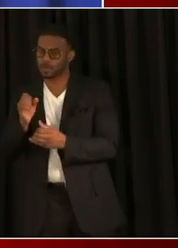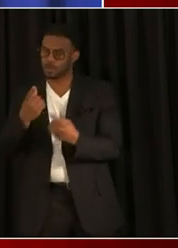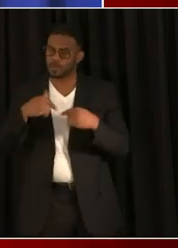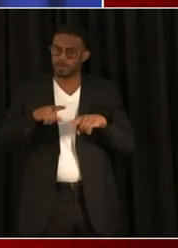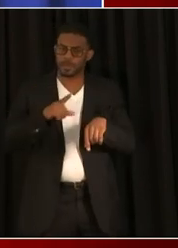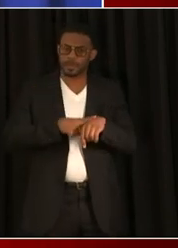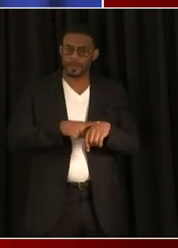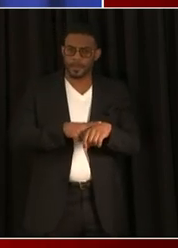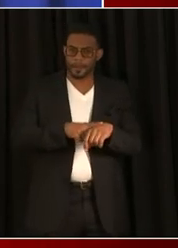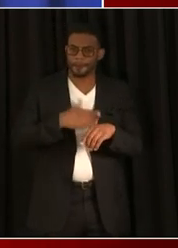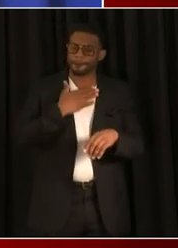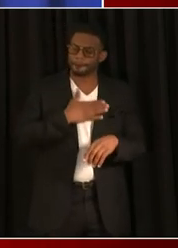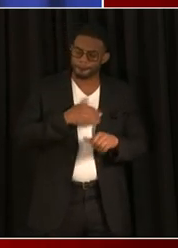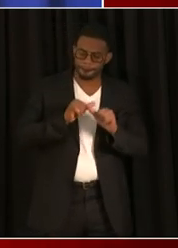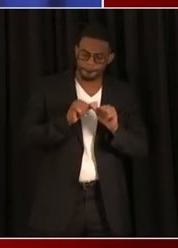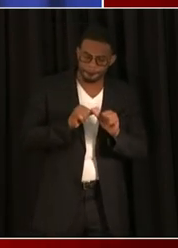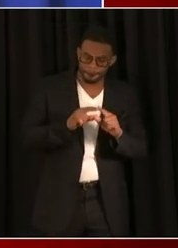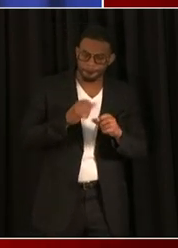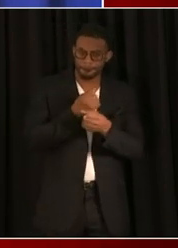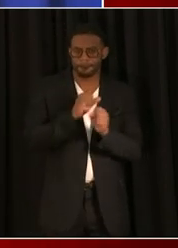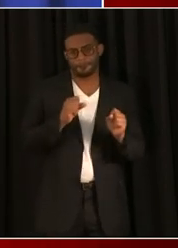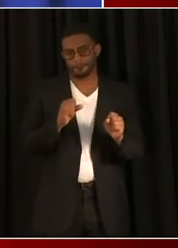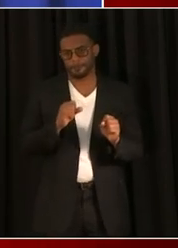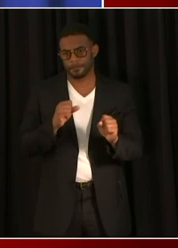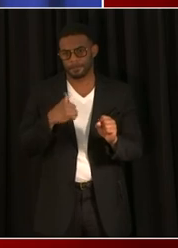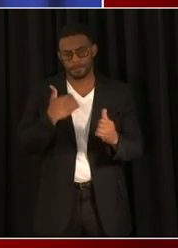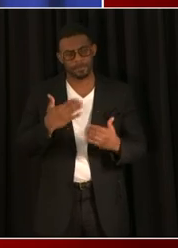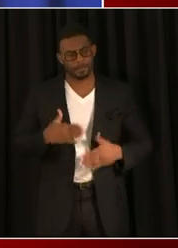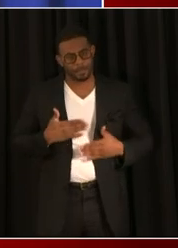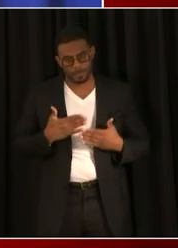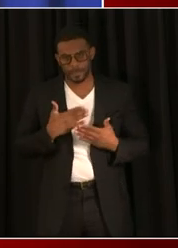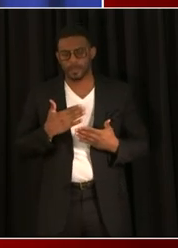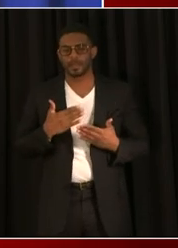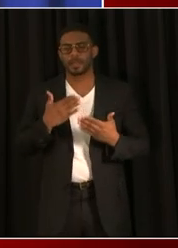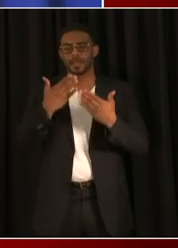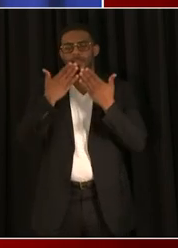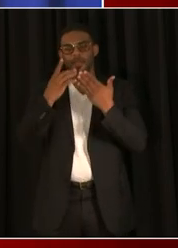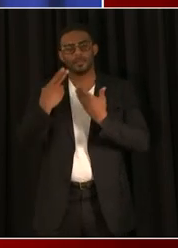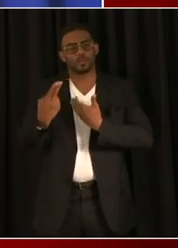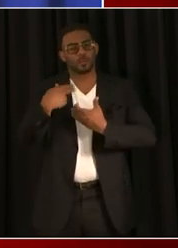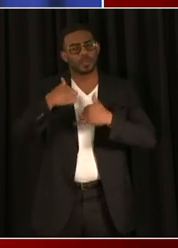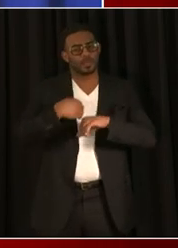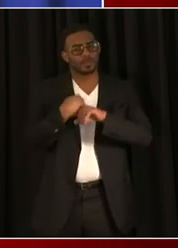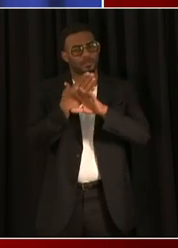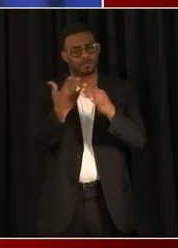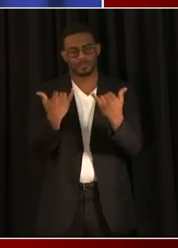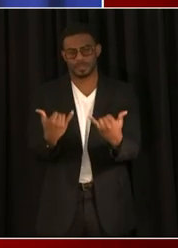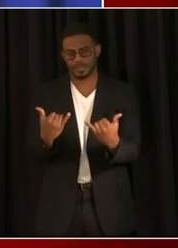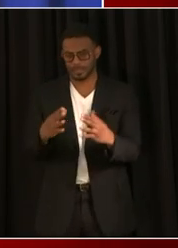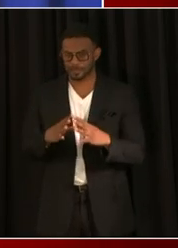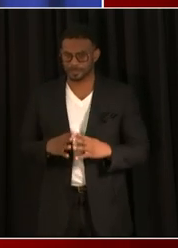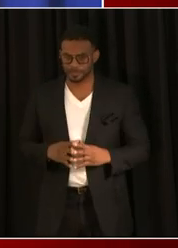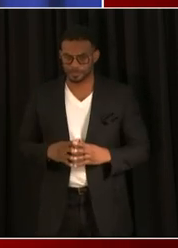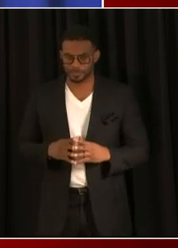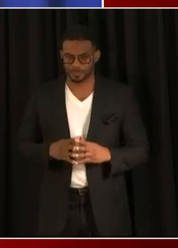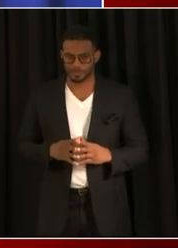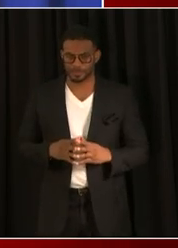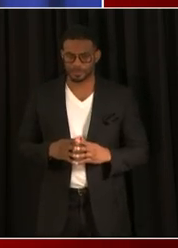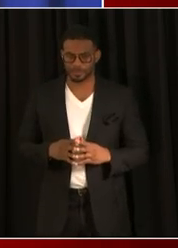fund. And so in the meantime, please continue to be safe. And on behalf of Mayor Bowser, thank you for joining us today.